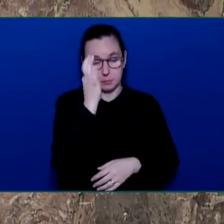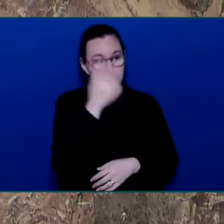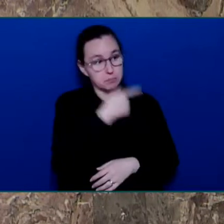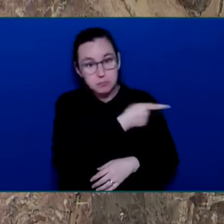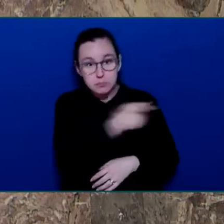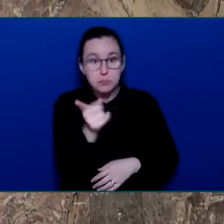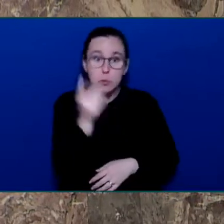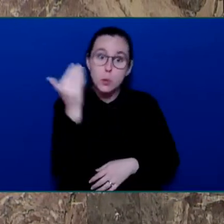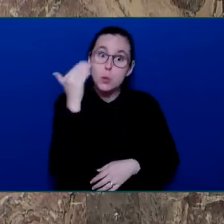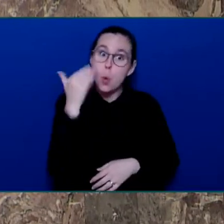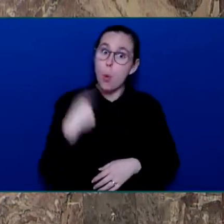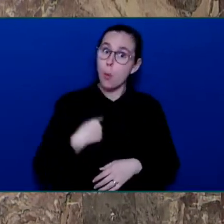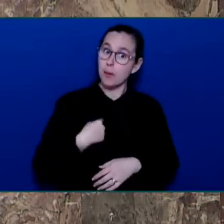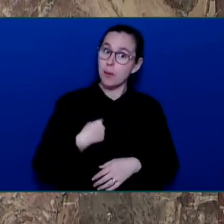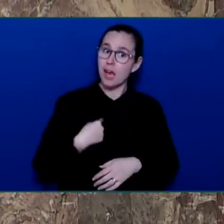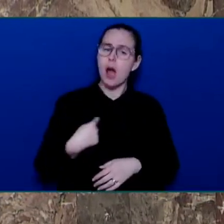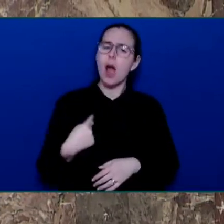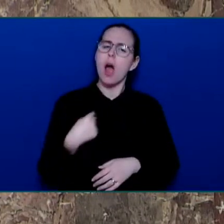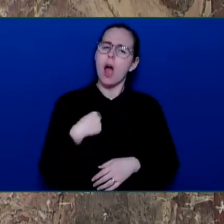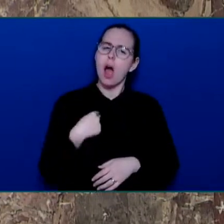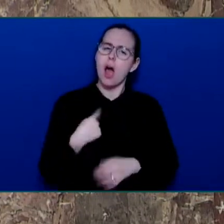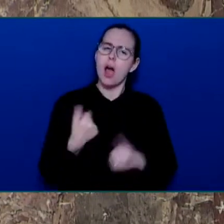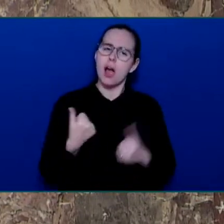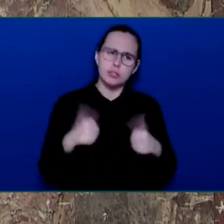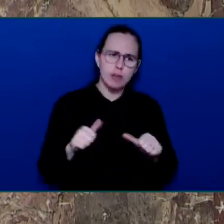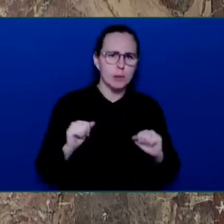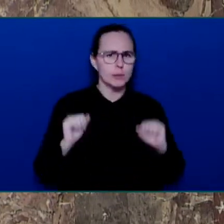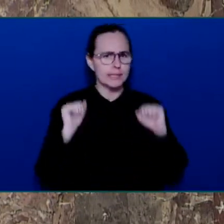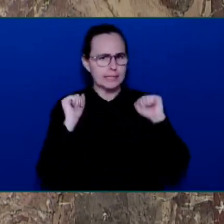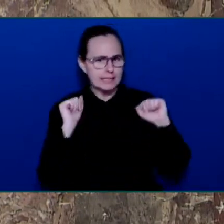doing repeated backflips is just dangerous for your health.